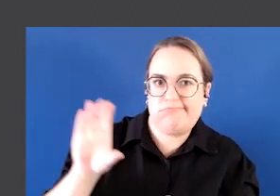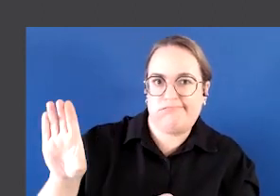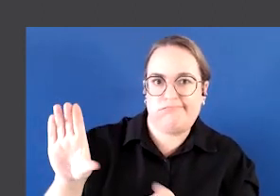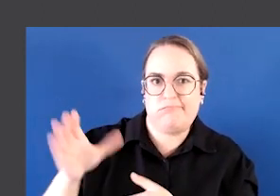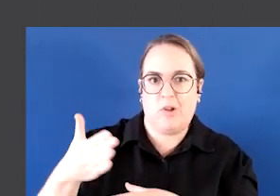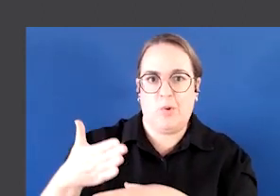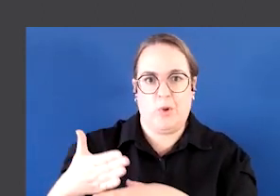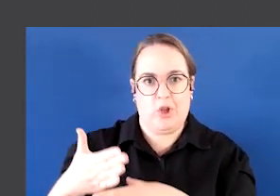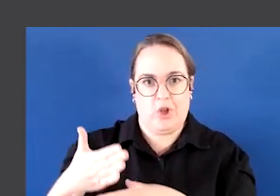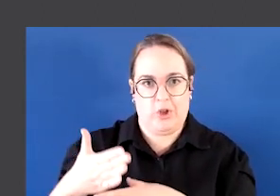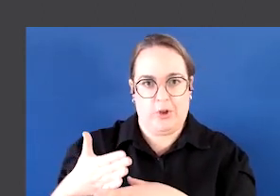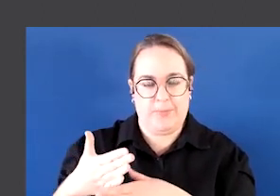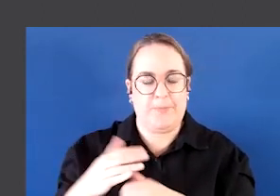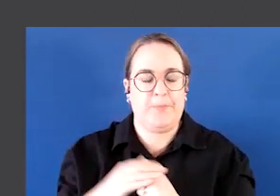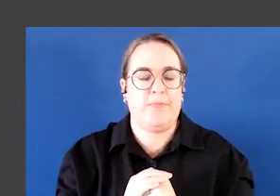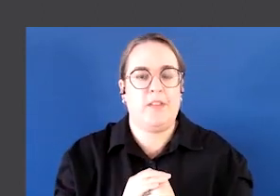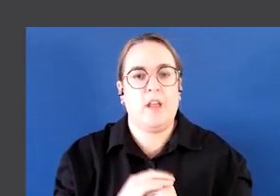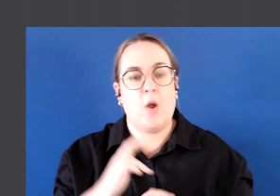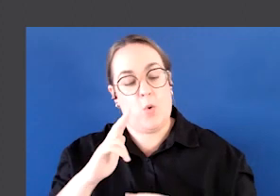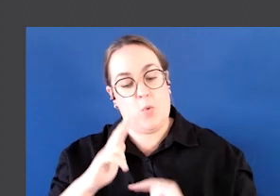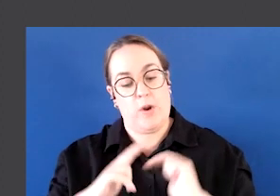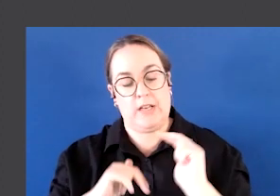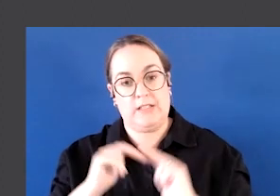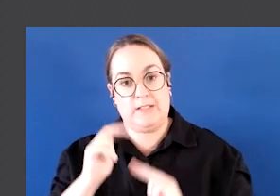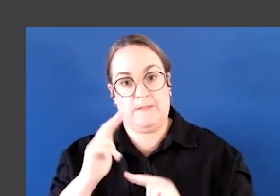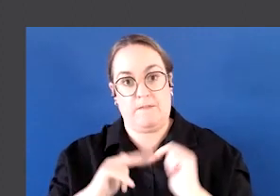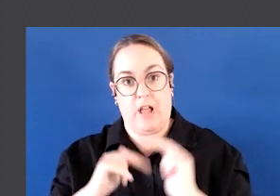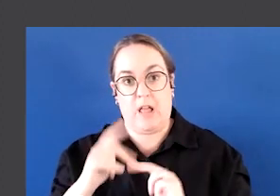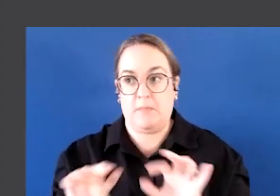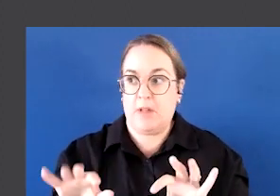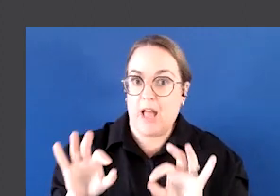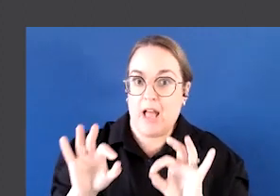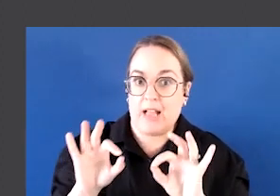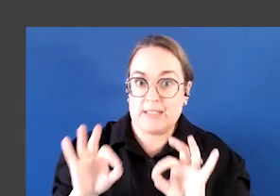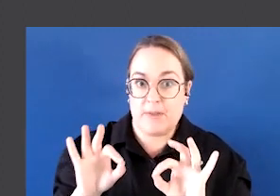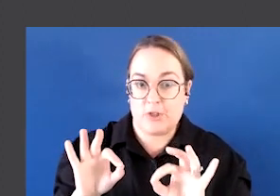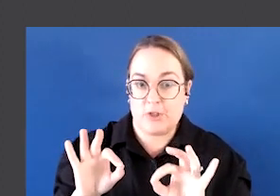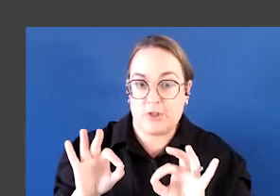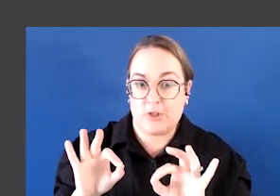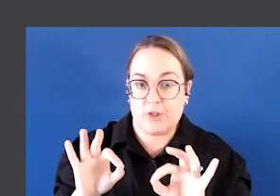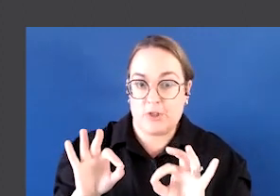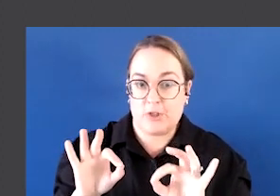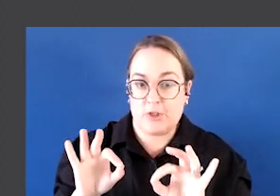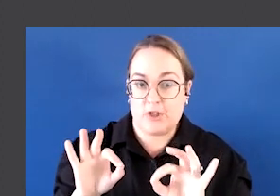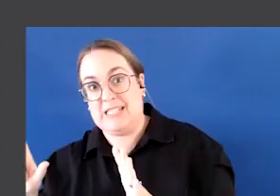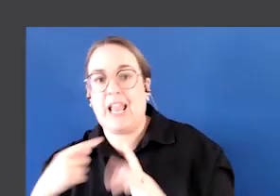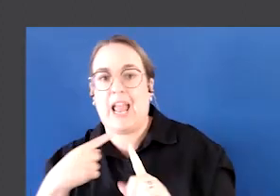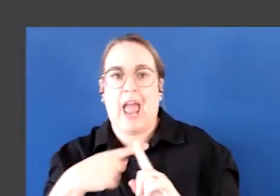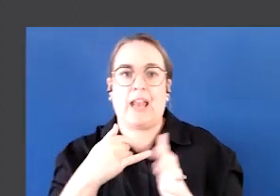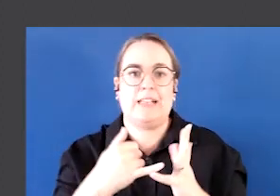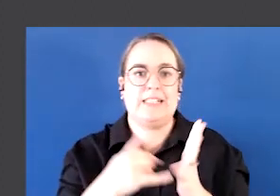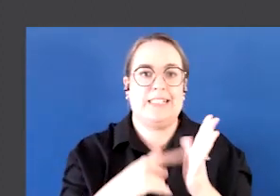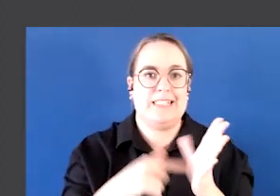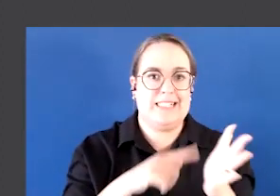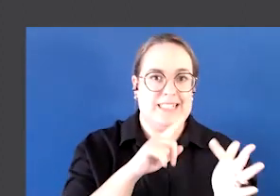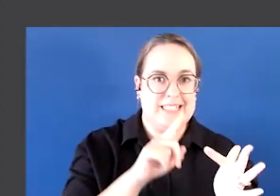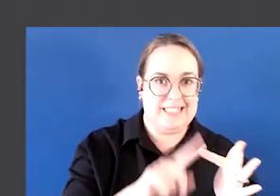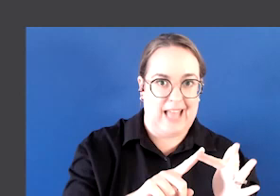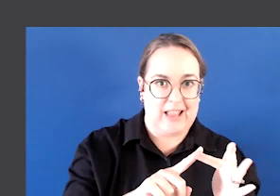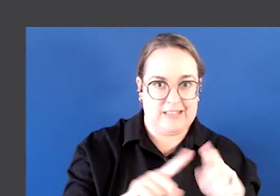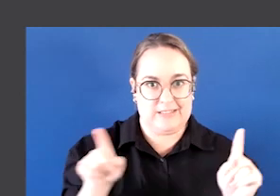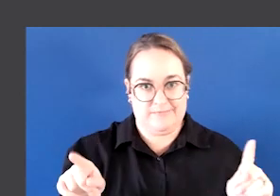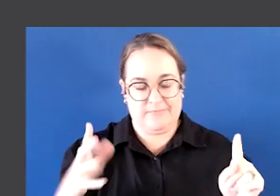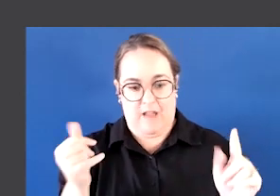contracts and packages of work. This involves the creation of a special purpose vehicle between the state and the D&C, typically a